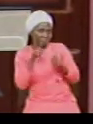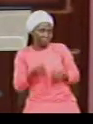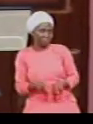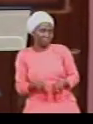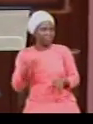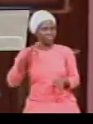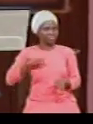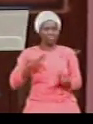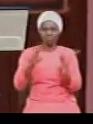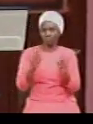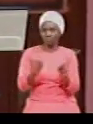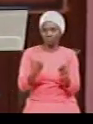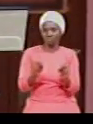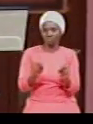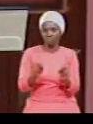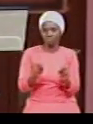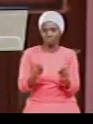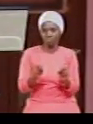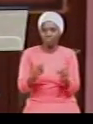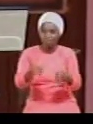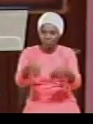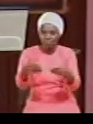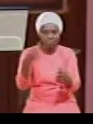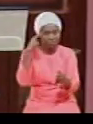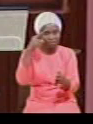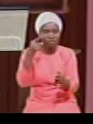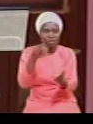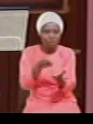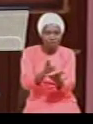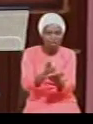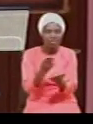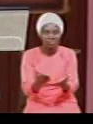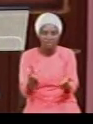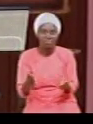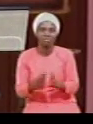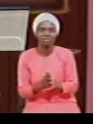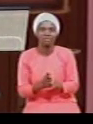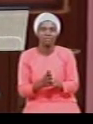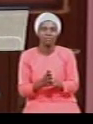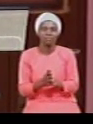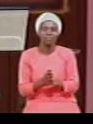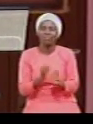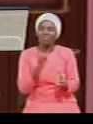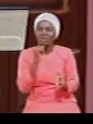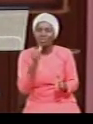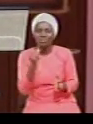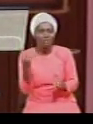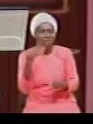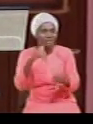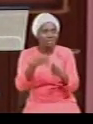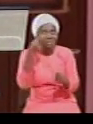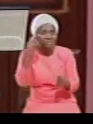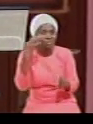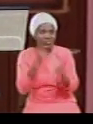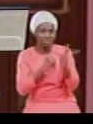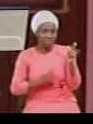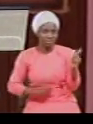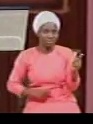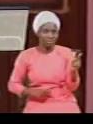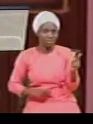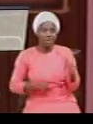personal pocket, providing for honest things, not only in the sight of the